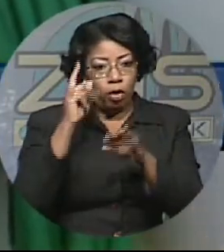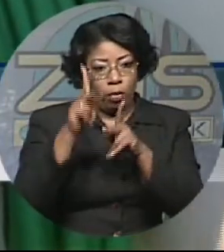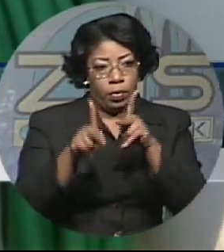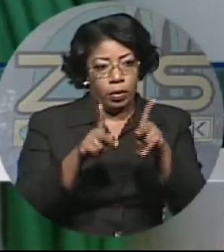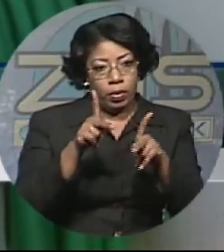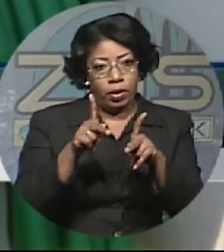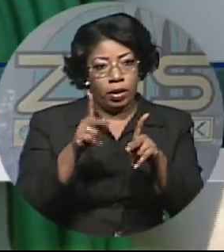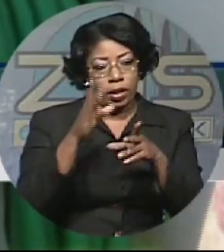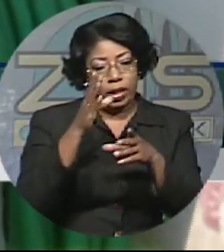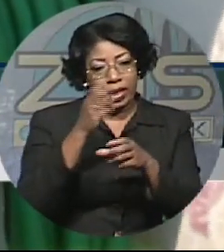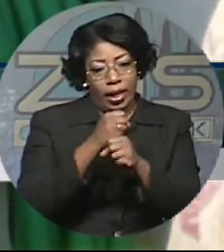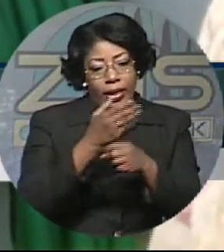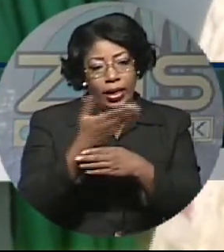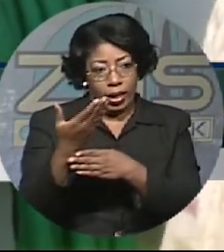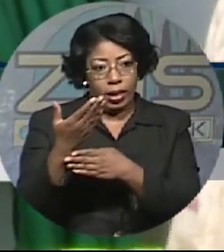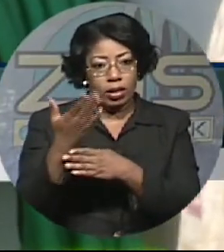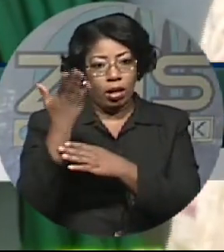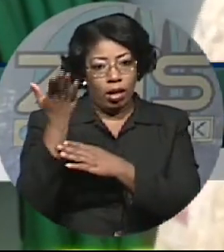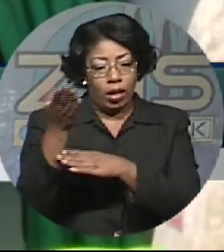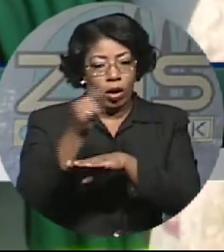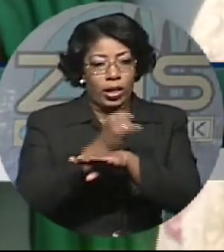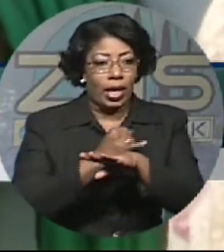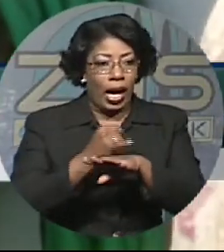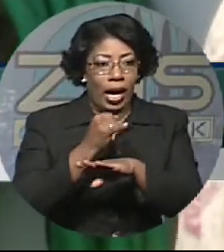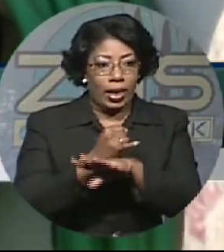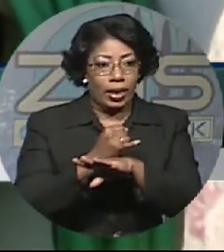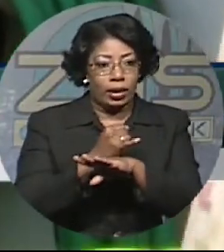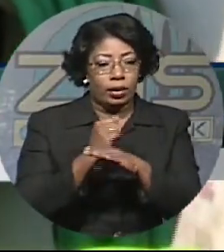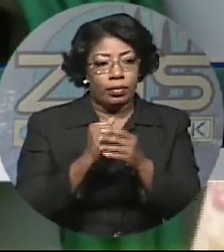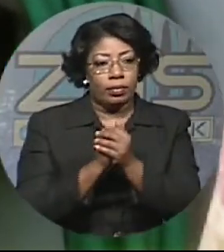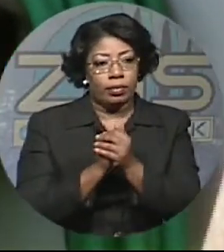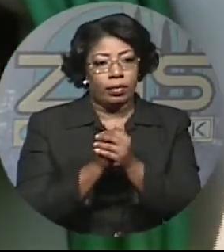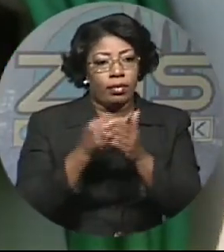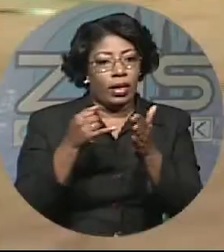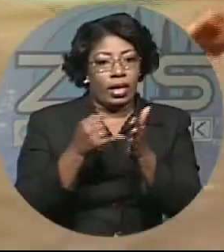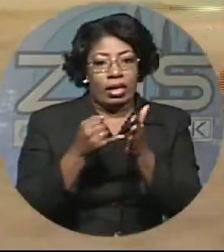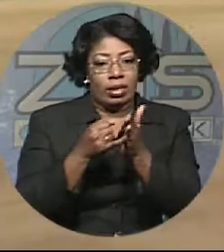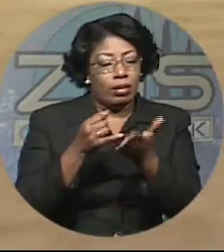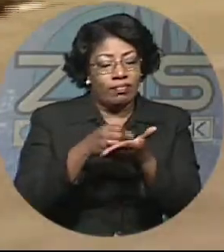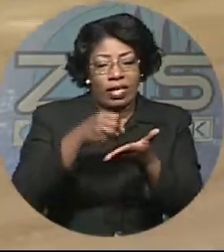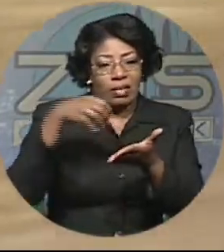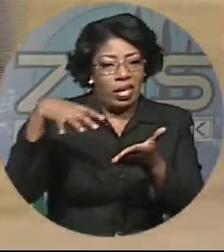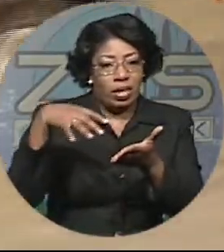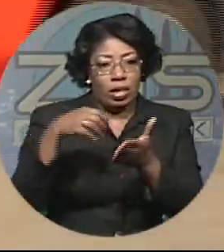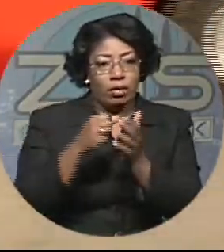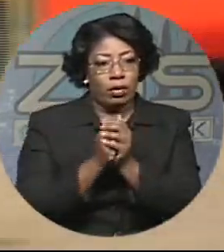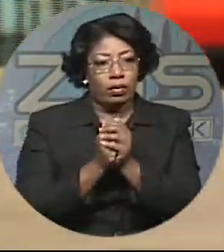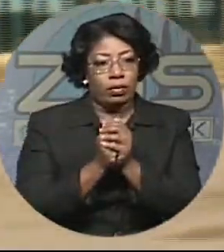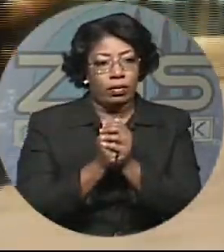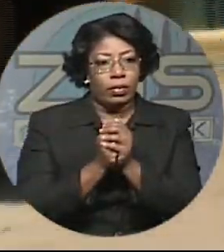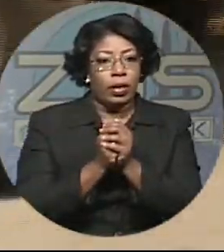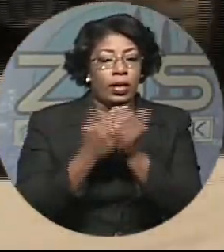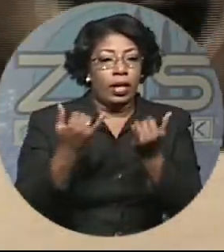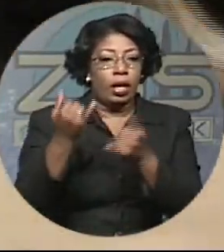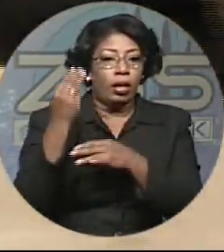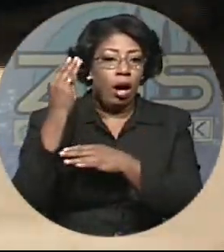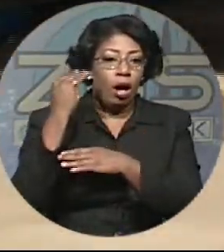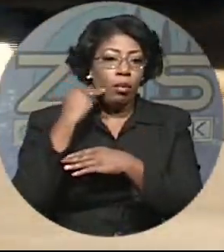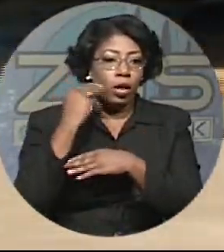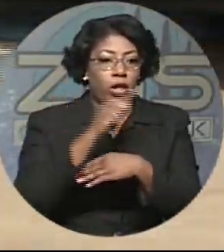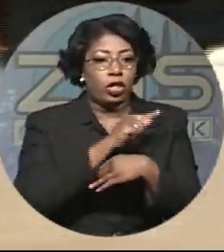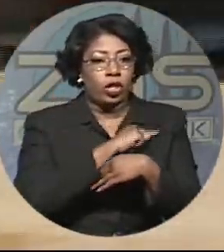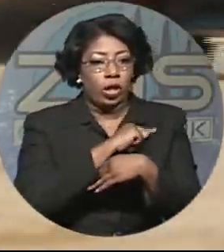get their grocery over there. It's over there. It's really expensive. It is a sentiment Monique Turner shares